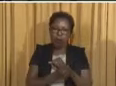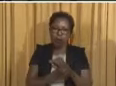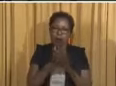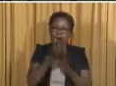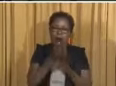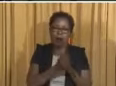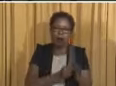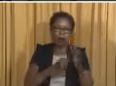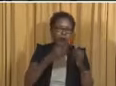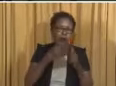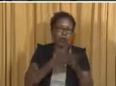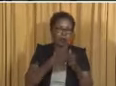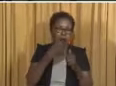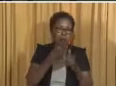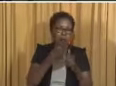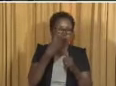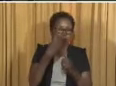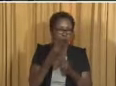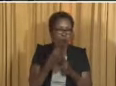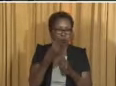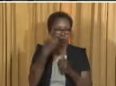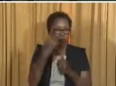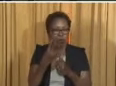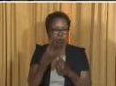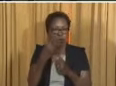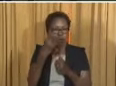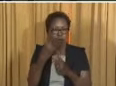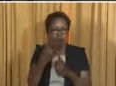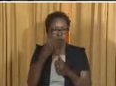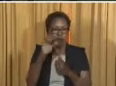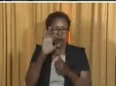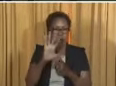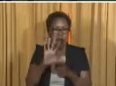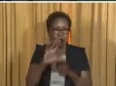Articles 81, 2, 3, 4,